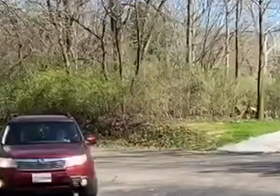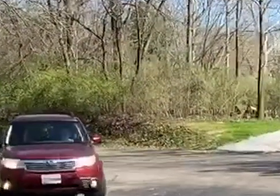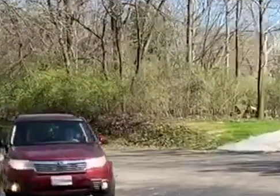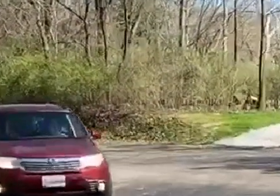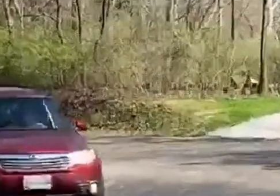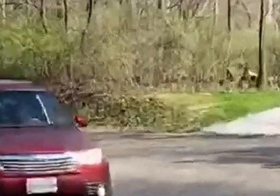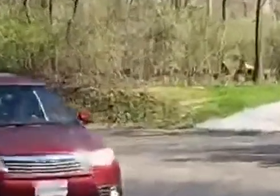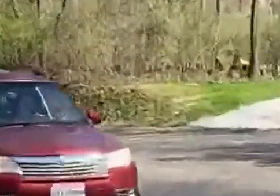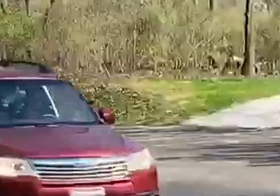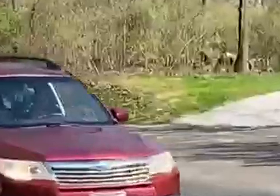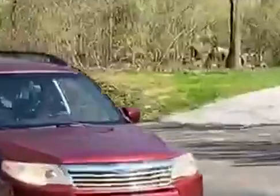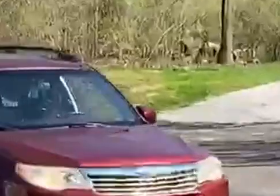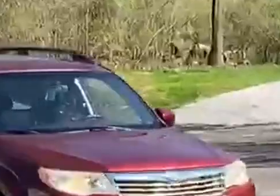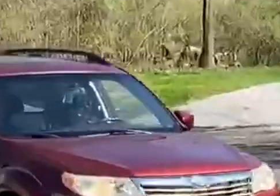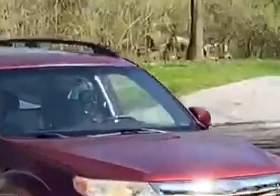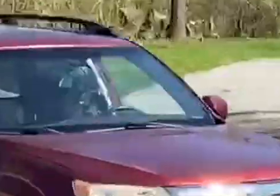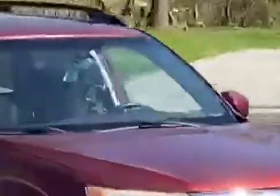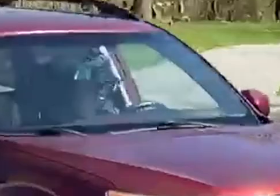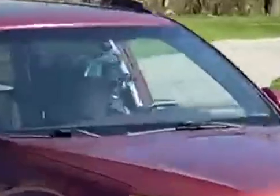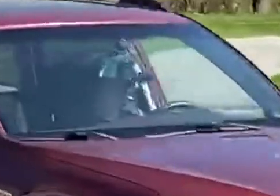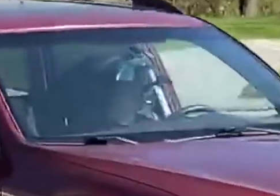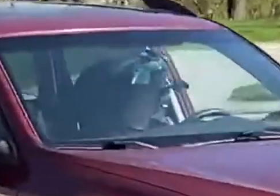to arrive so they could celebrate. Here it is.